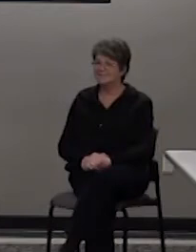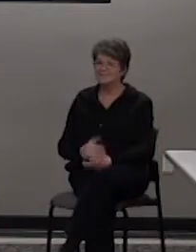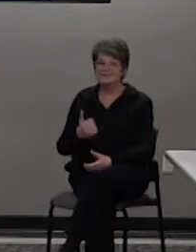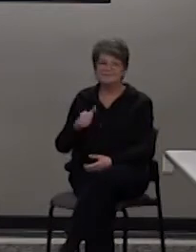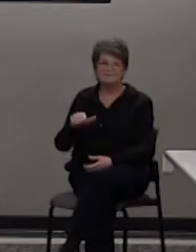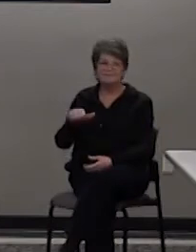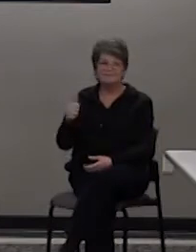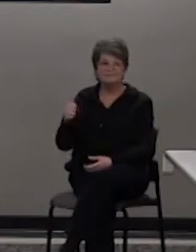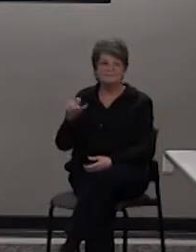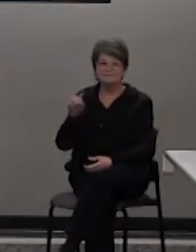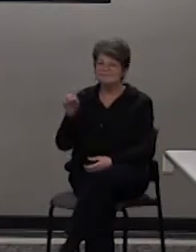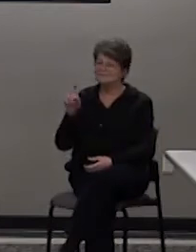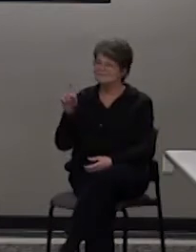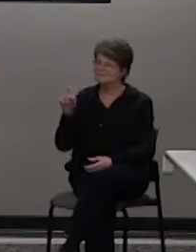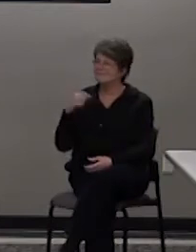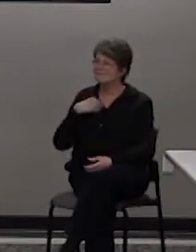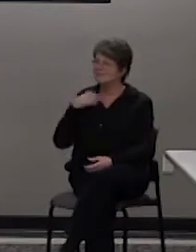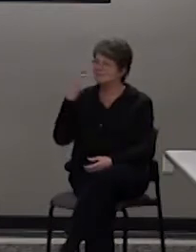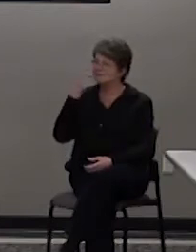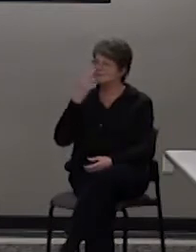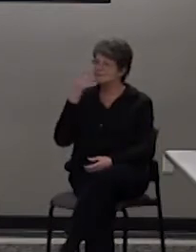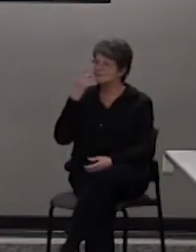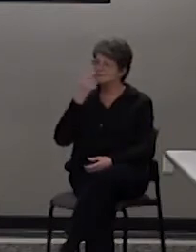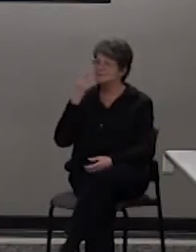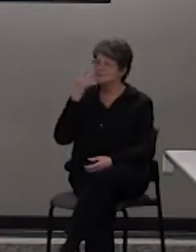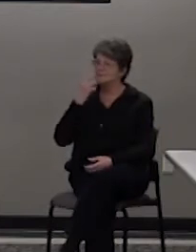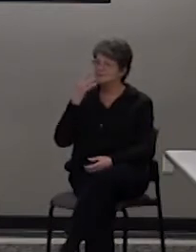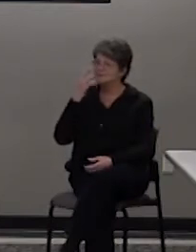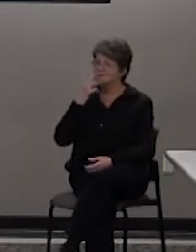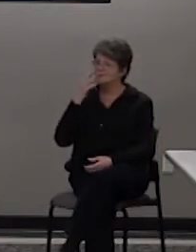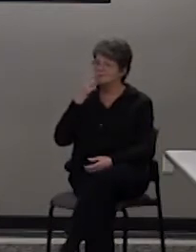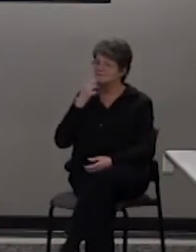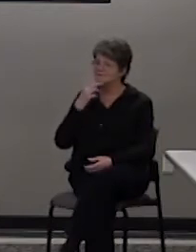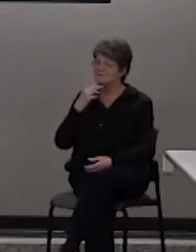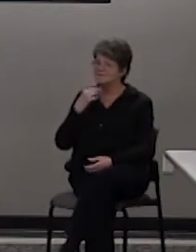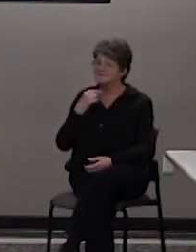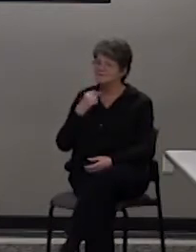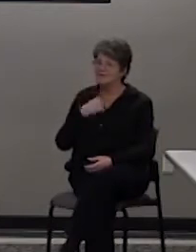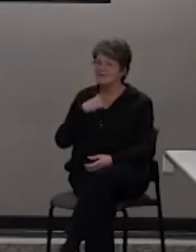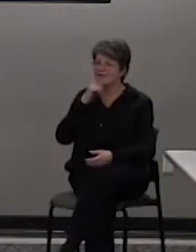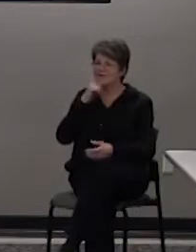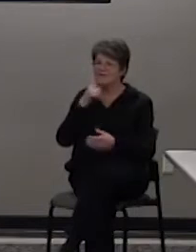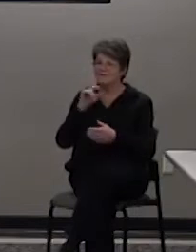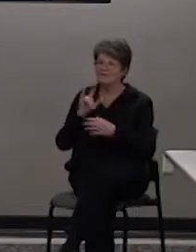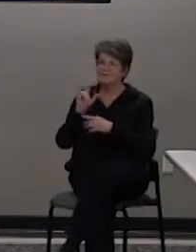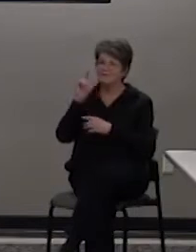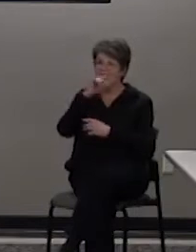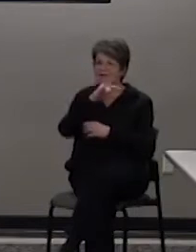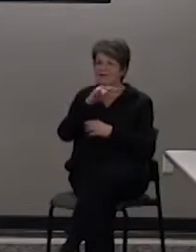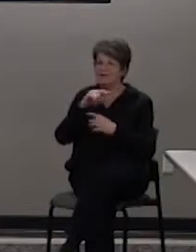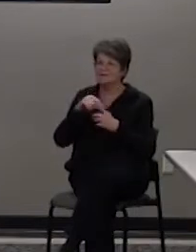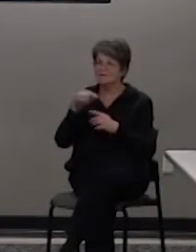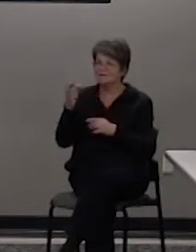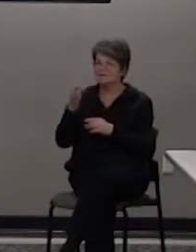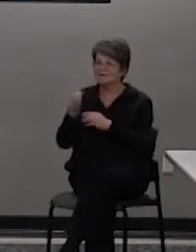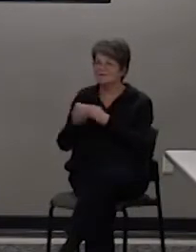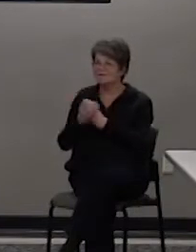Any other questions? I realize, I mean, I'm not flying home until Friday morning, so you guys might be here at 12, I'm good.